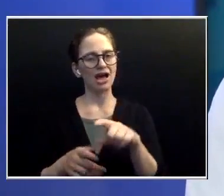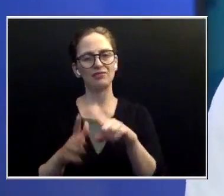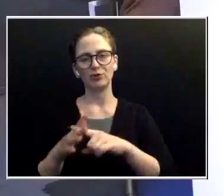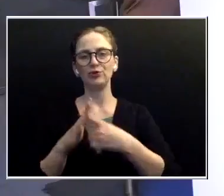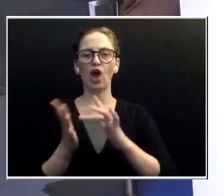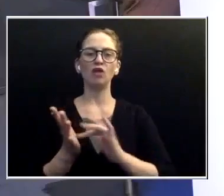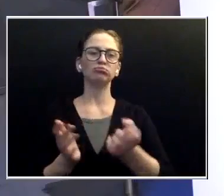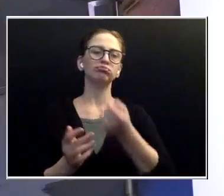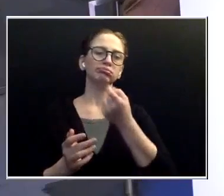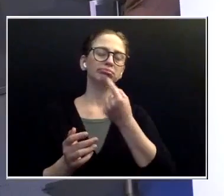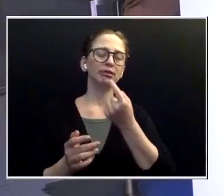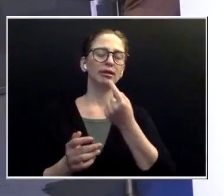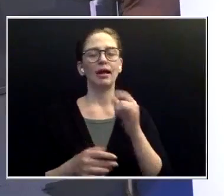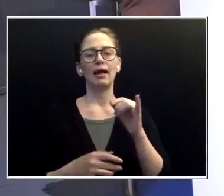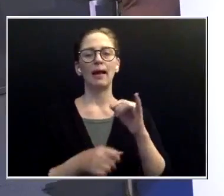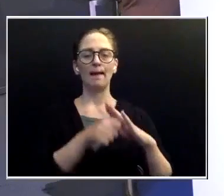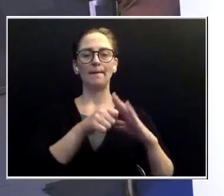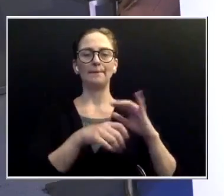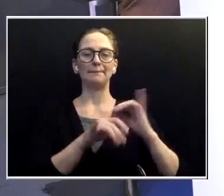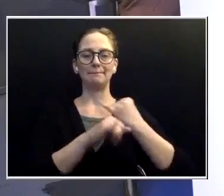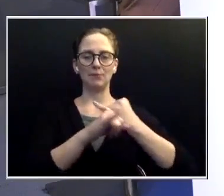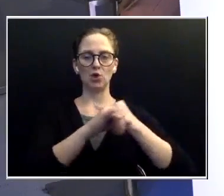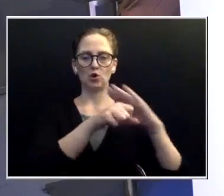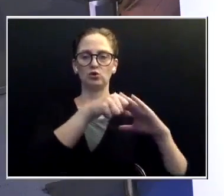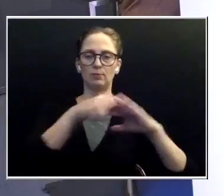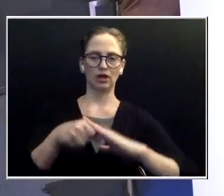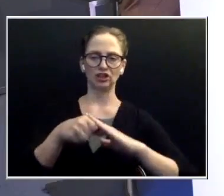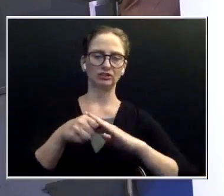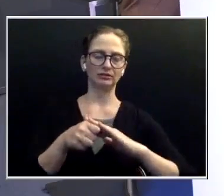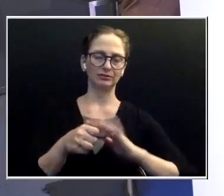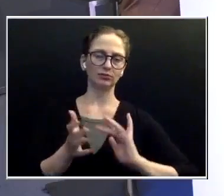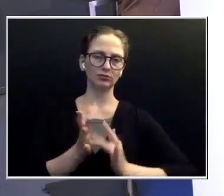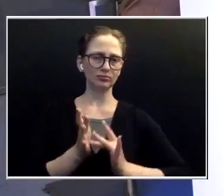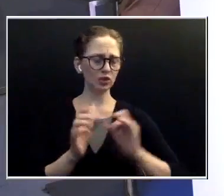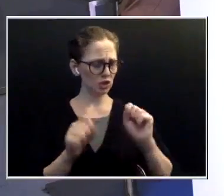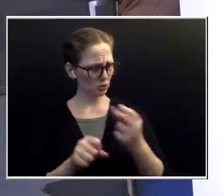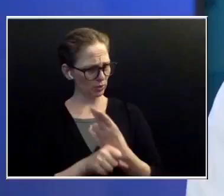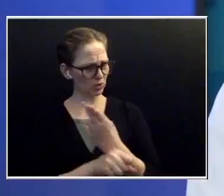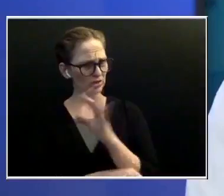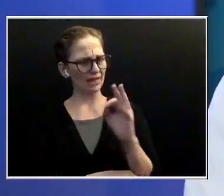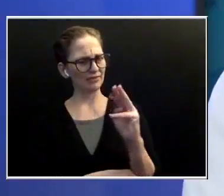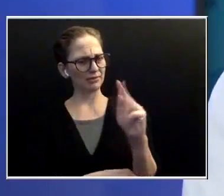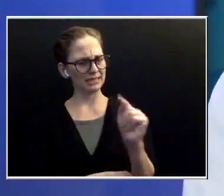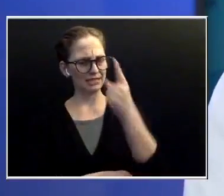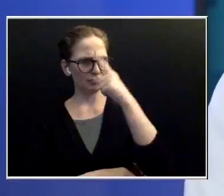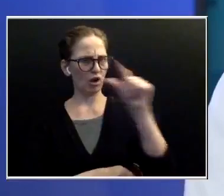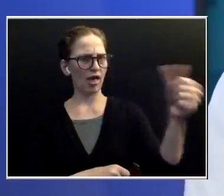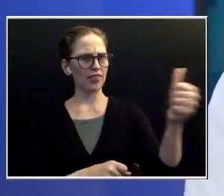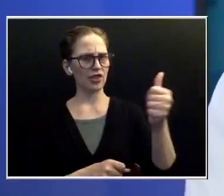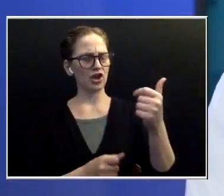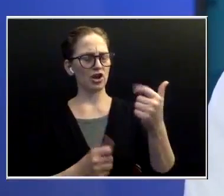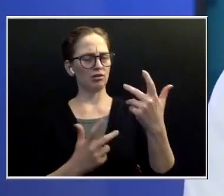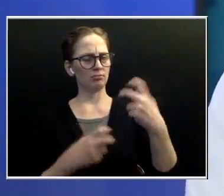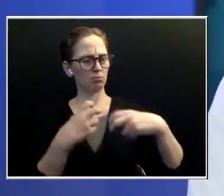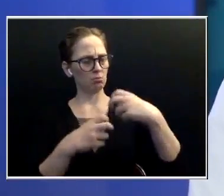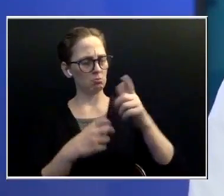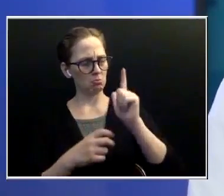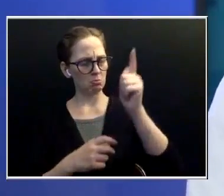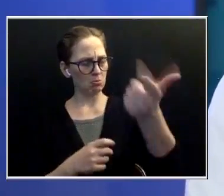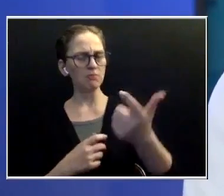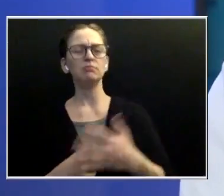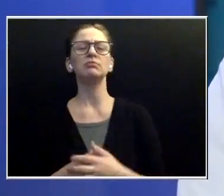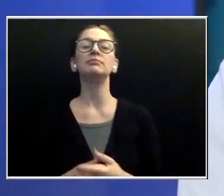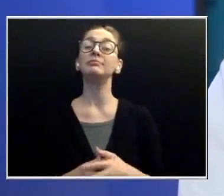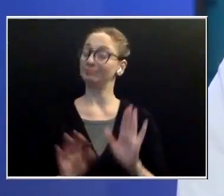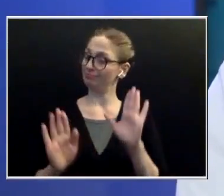Could FMT be used to treat other conditions now or down the road? That is an excellent question, actually. So FMT, when we started